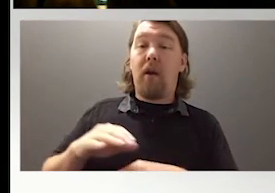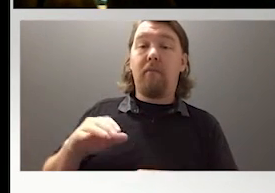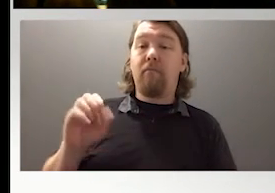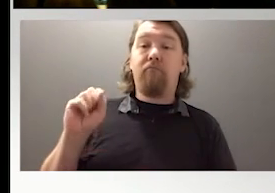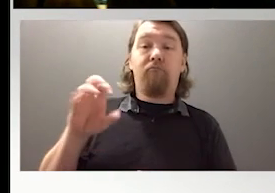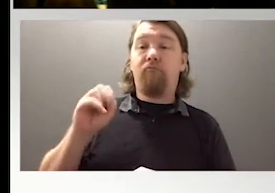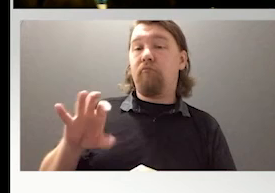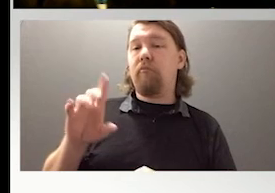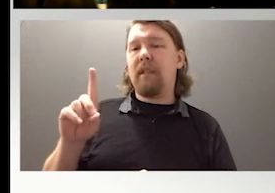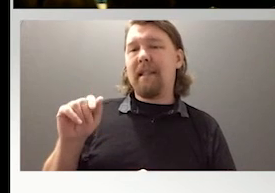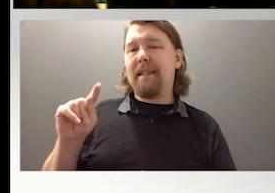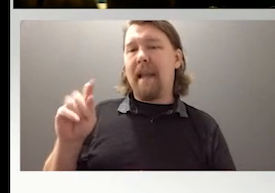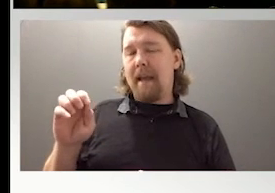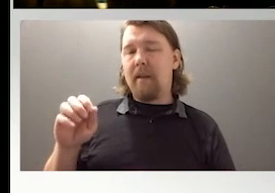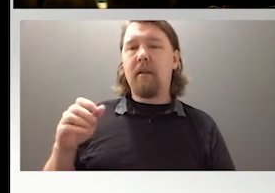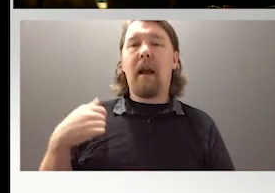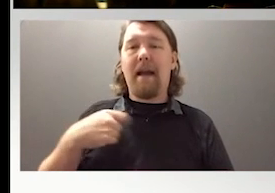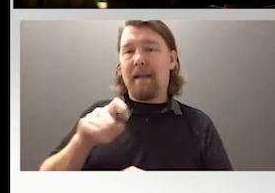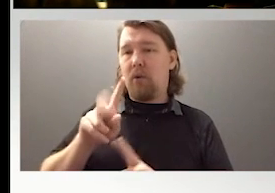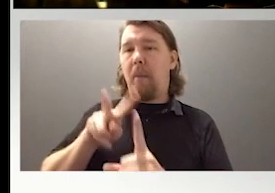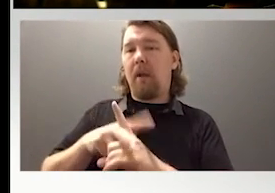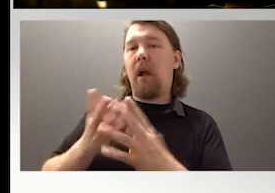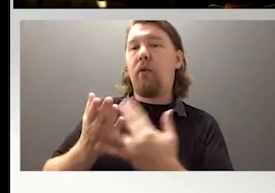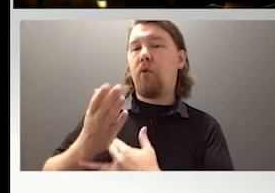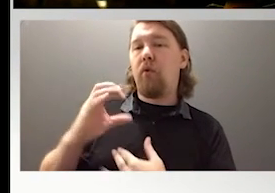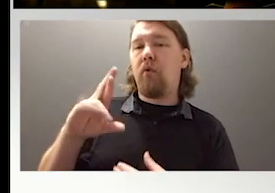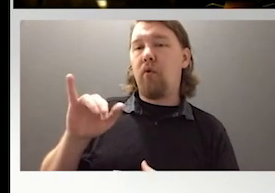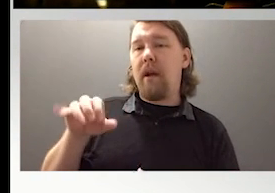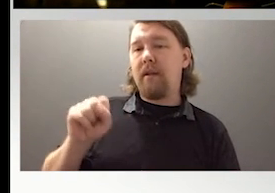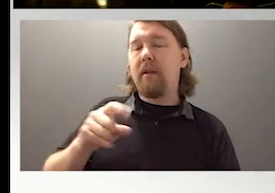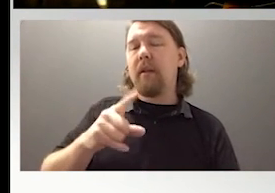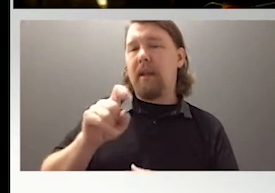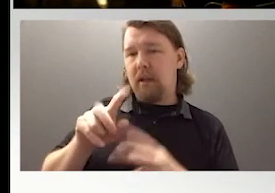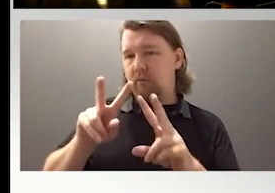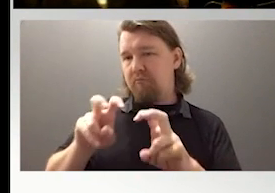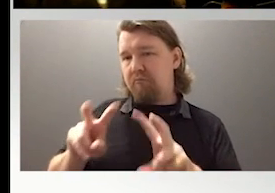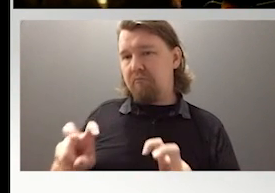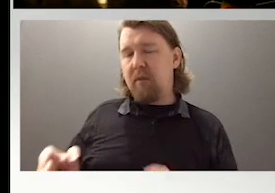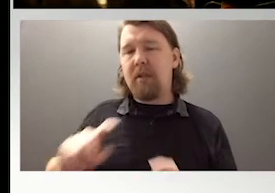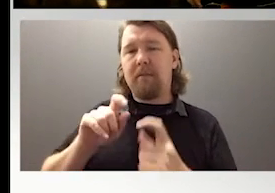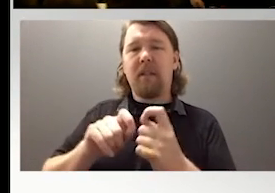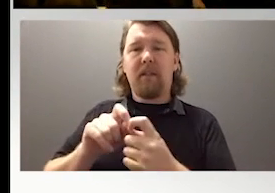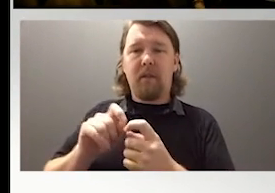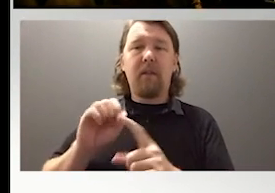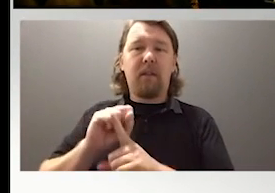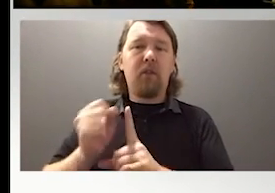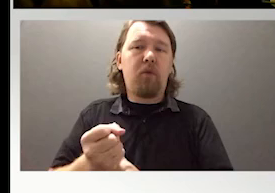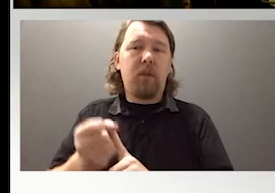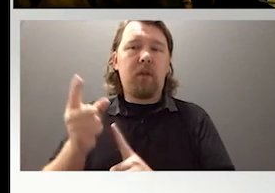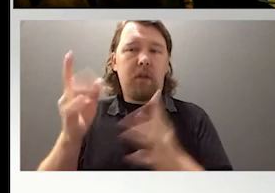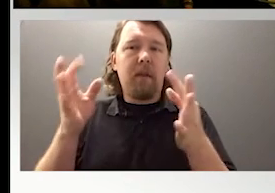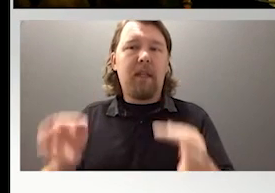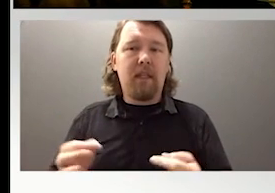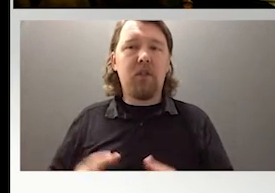date. I need to apply through crisis. They need to look at the specific situation and the circumstances and make a